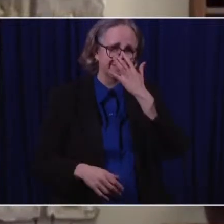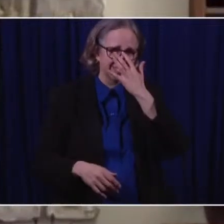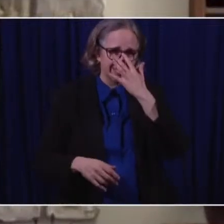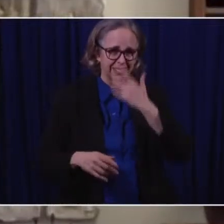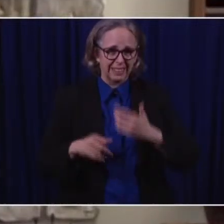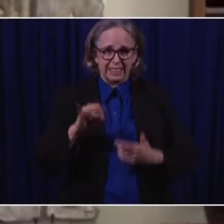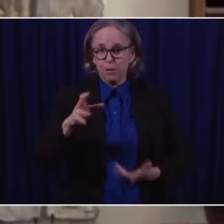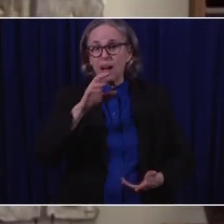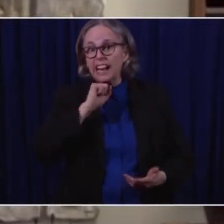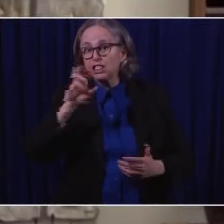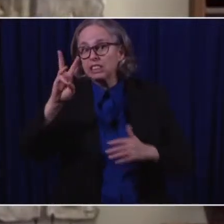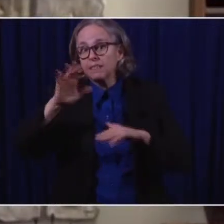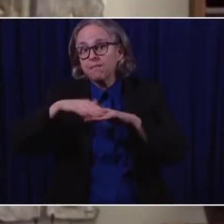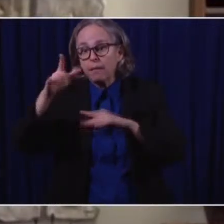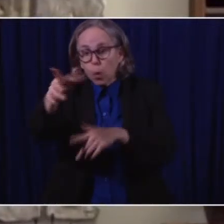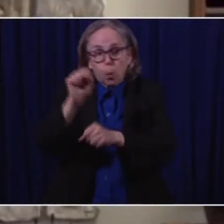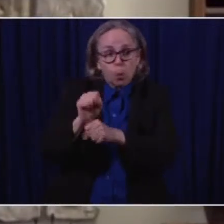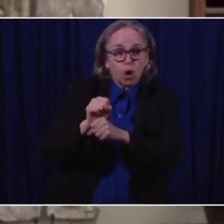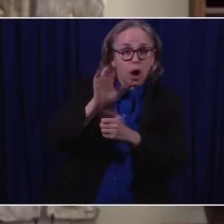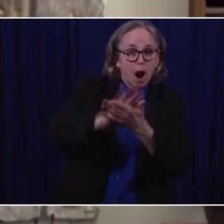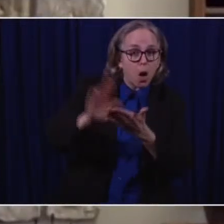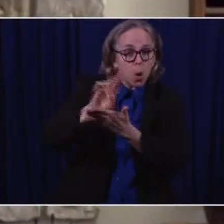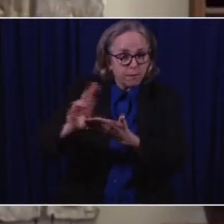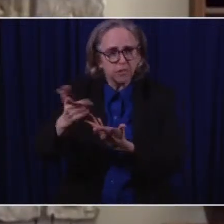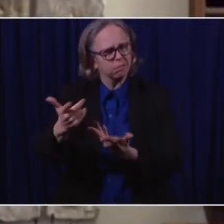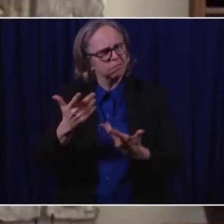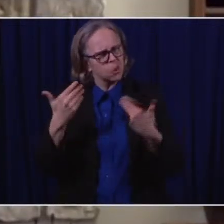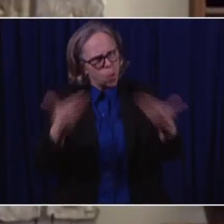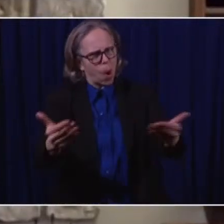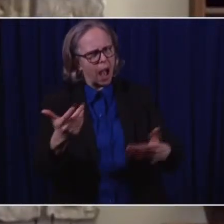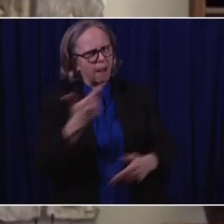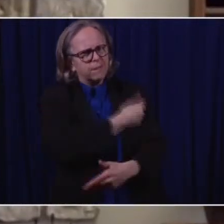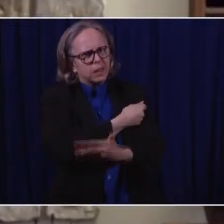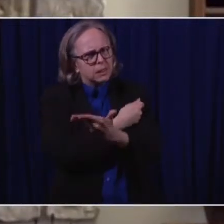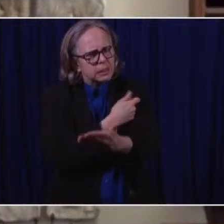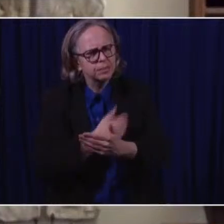certainly, they're eligible for it now. But